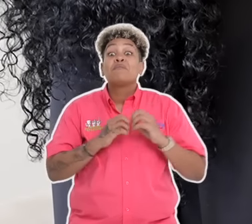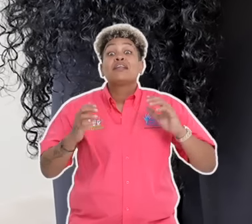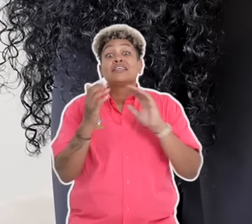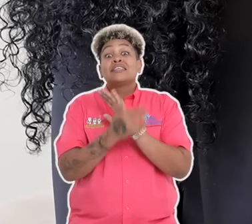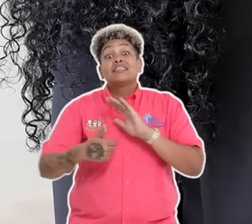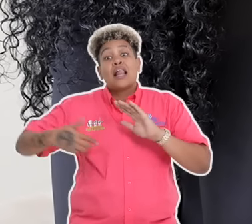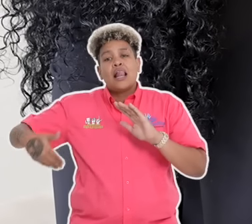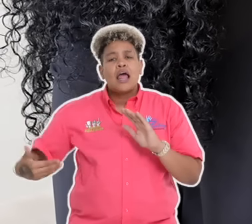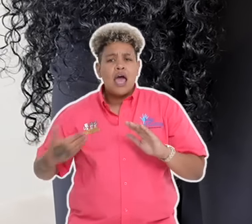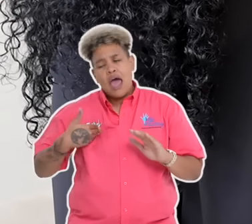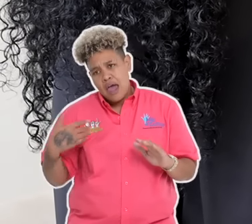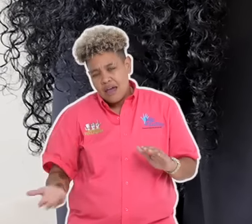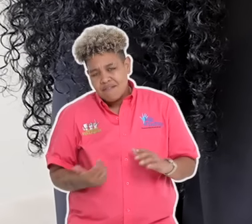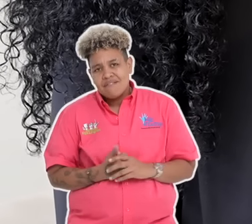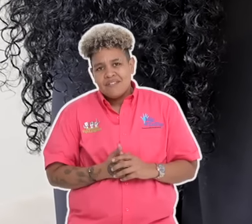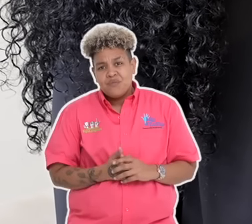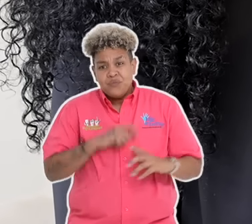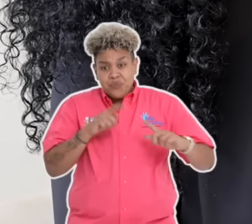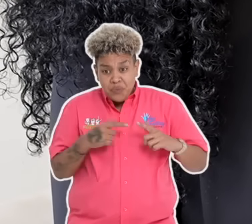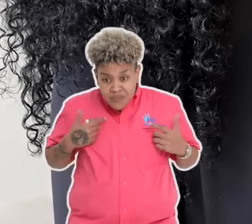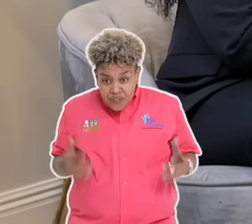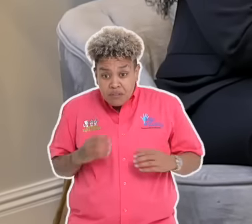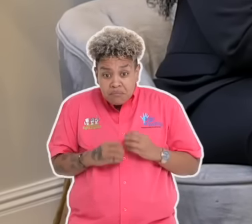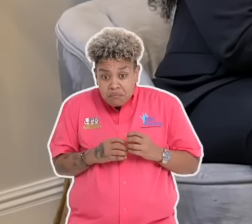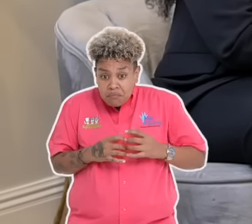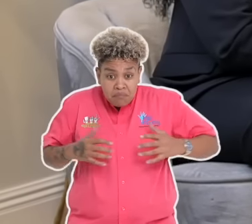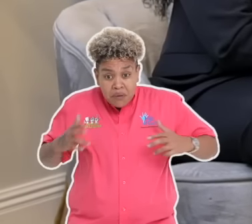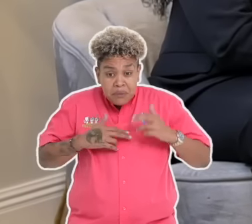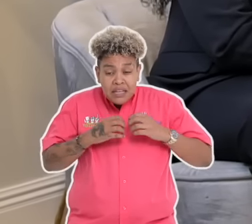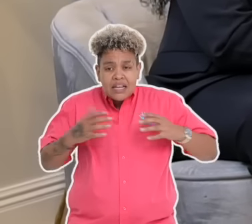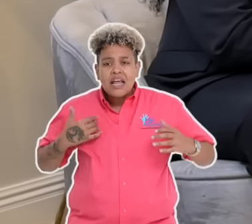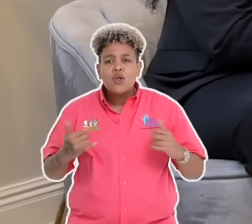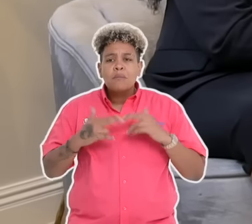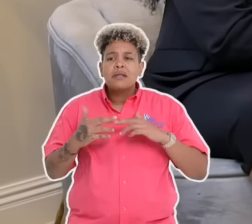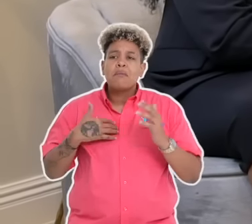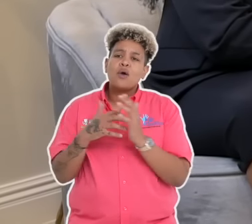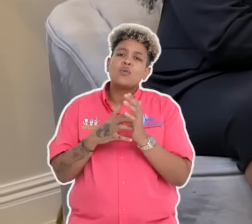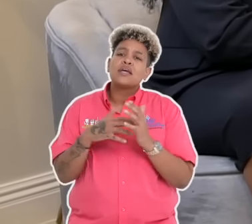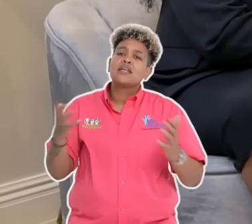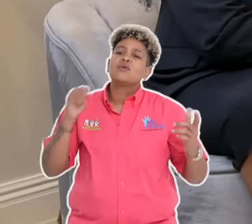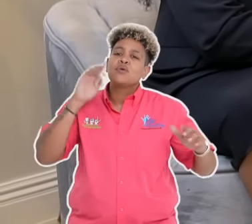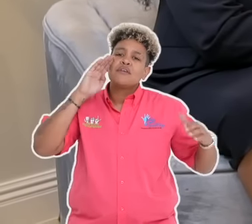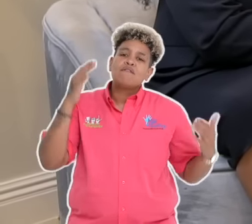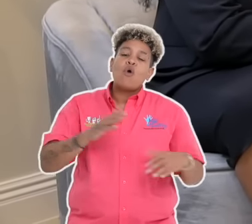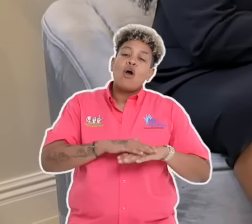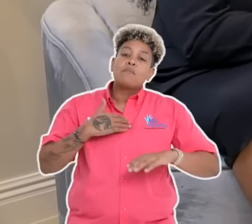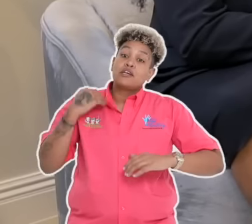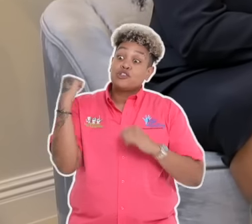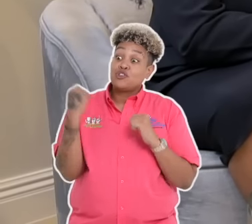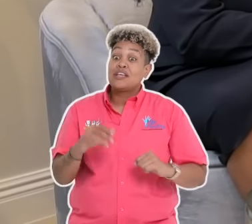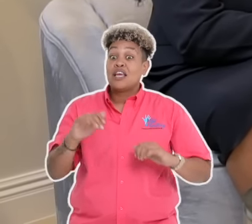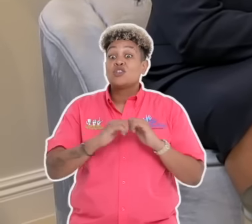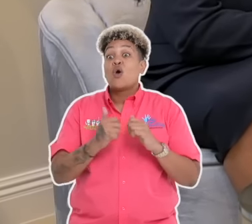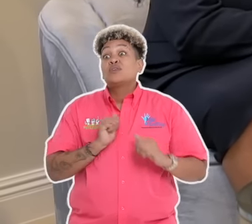so that I can build the skills that I did not have. Mm. And then when I did that, I was now building my weaknesses while